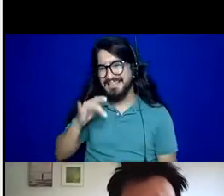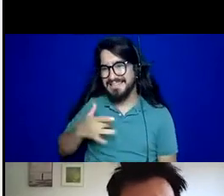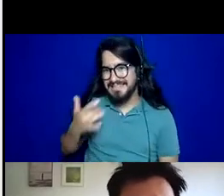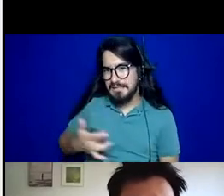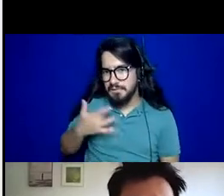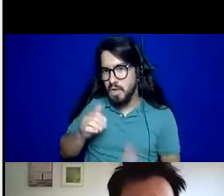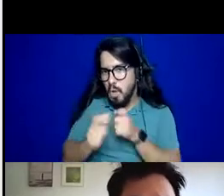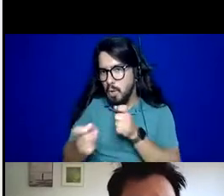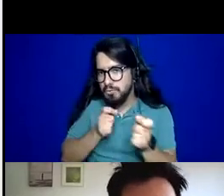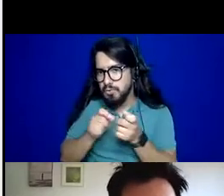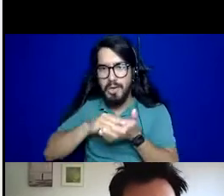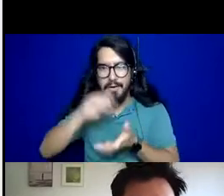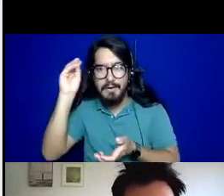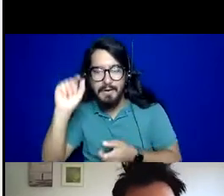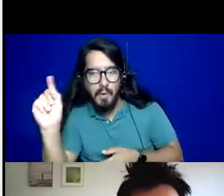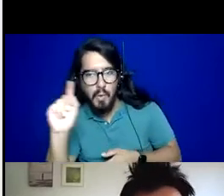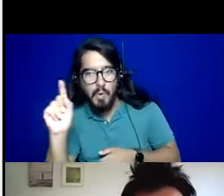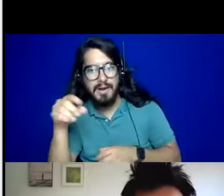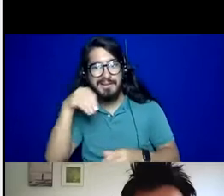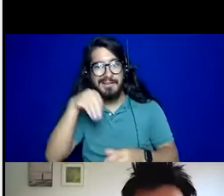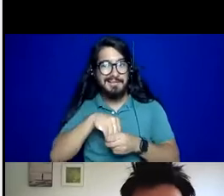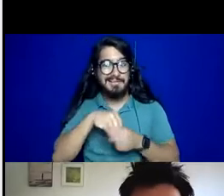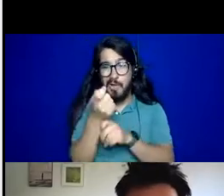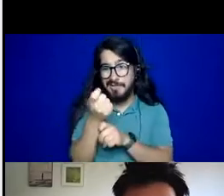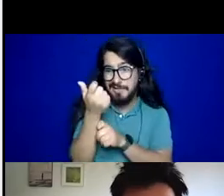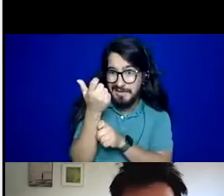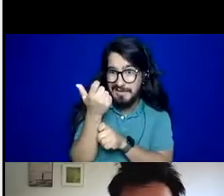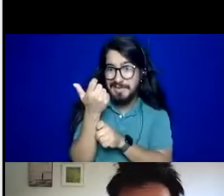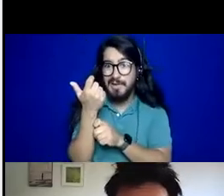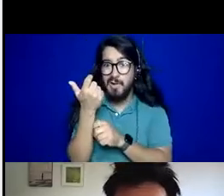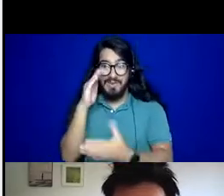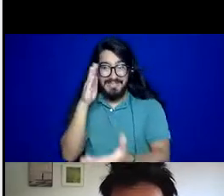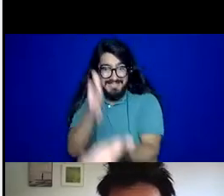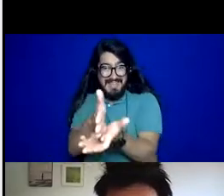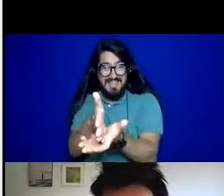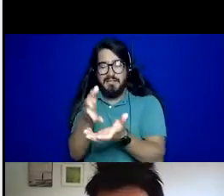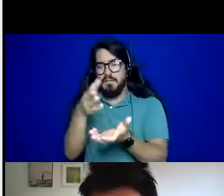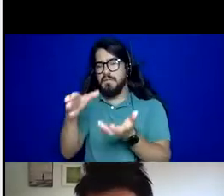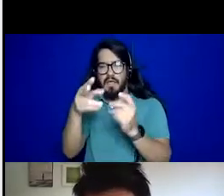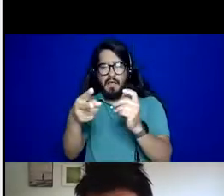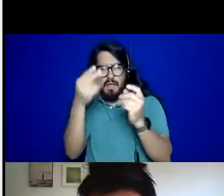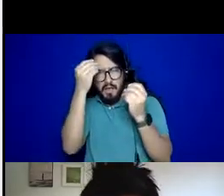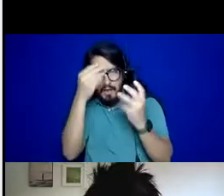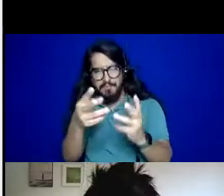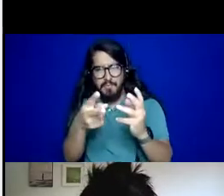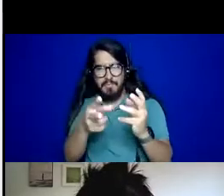Learning about where they are and how to delete data, how to stop them from gathering data in the first place.